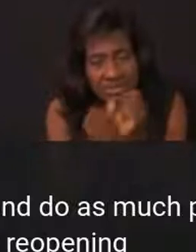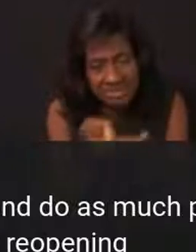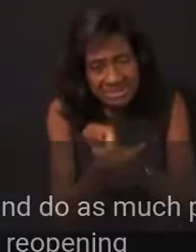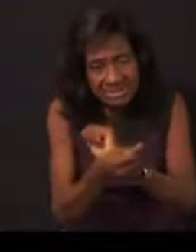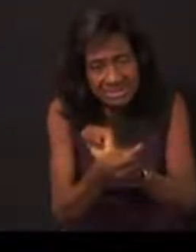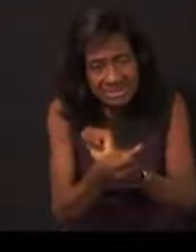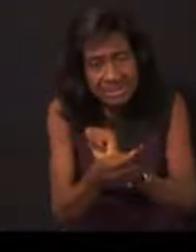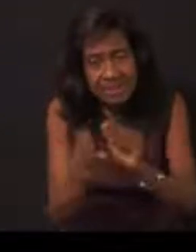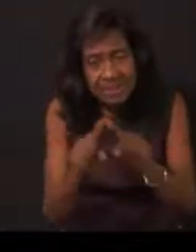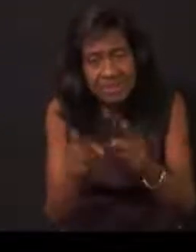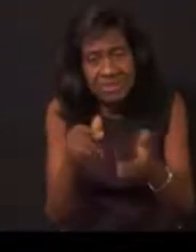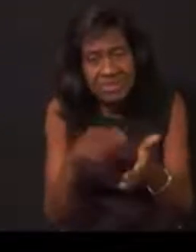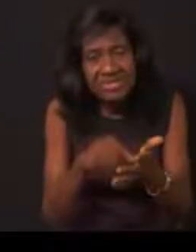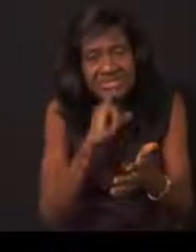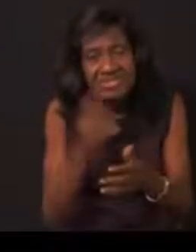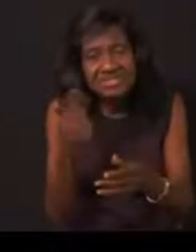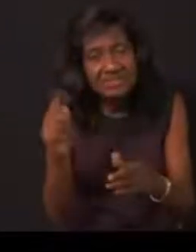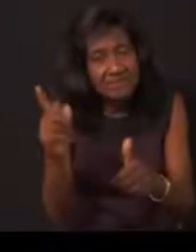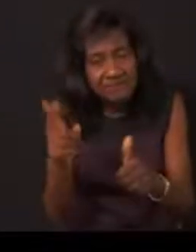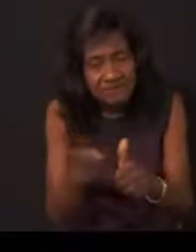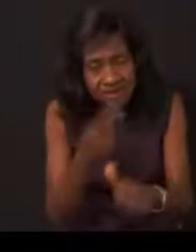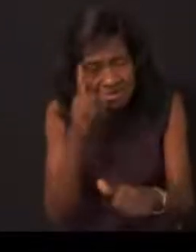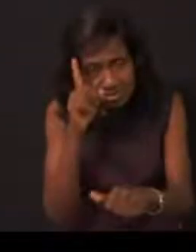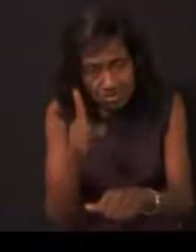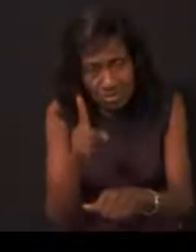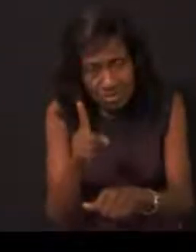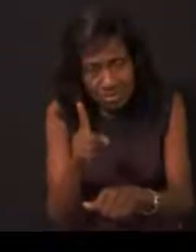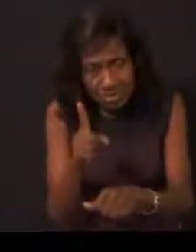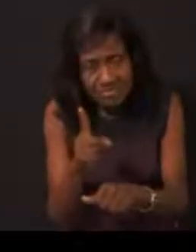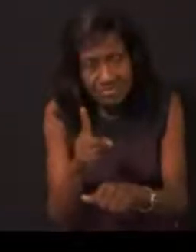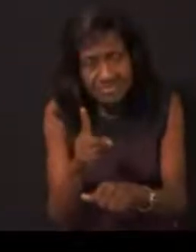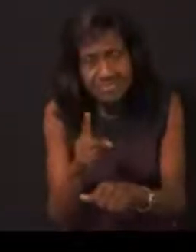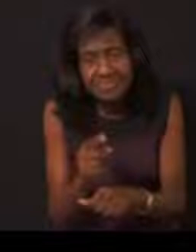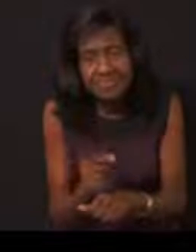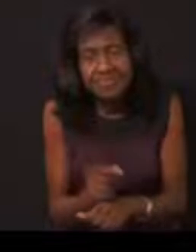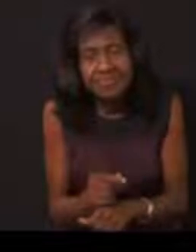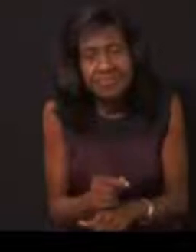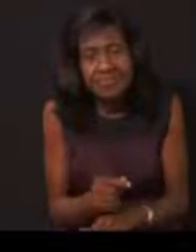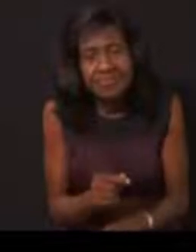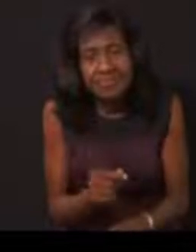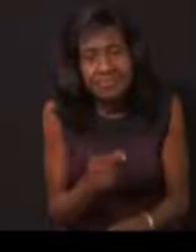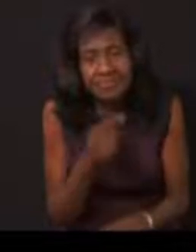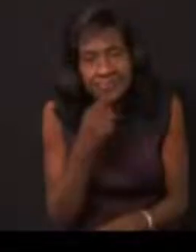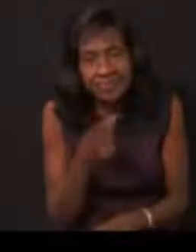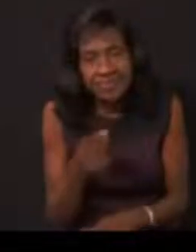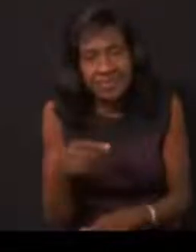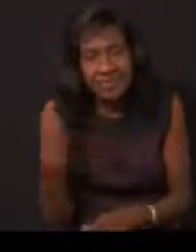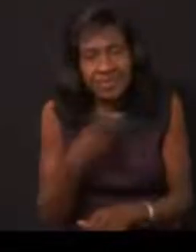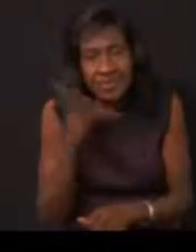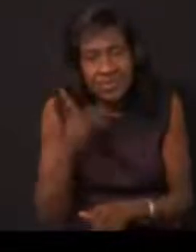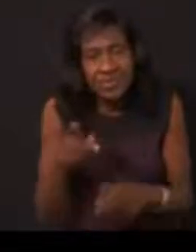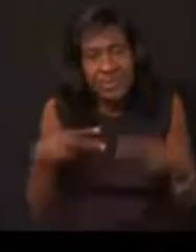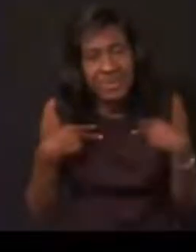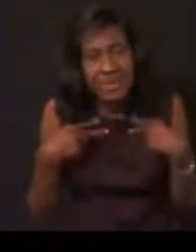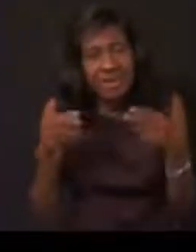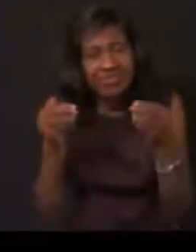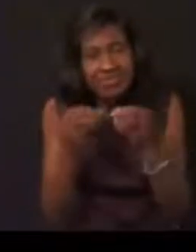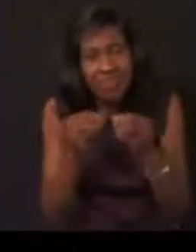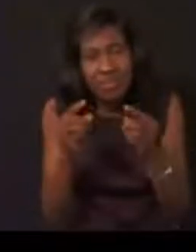implementing, and this, we'll have more to say about